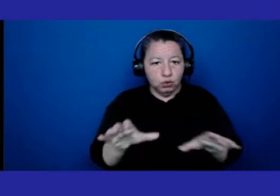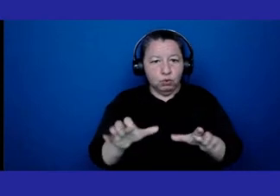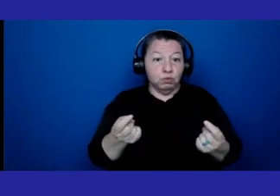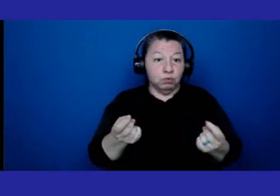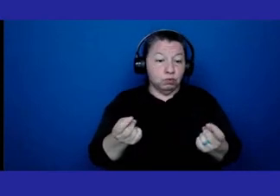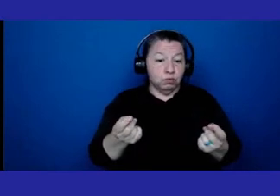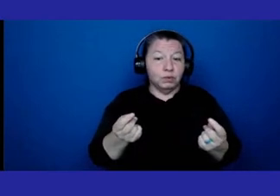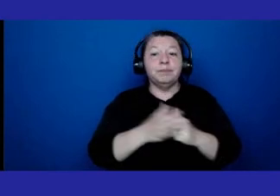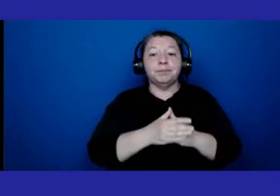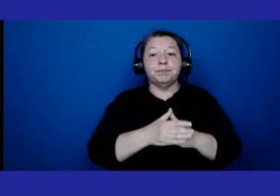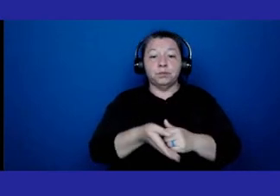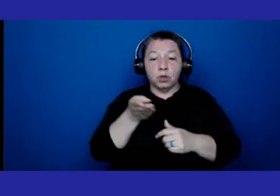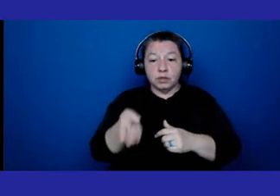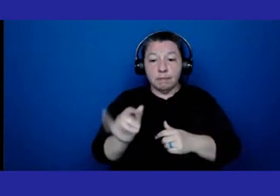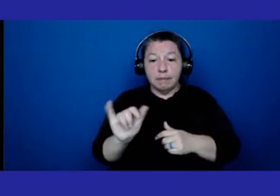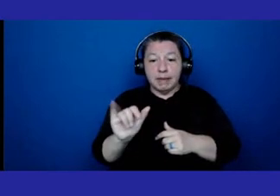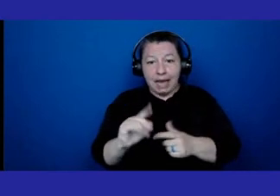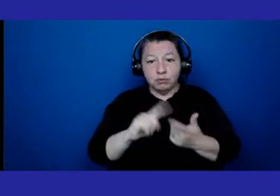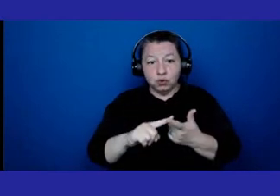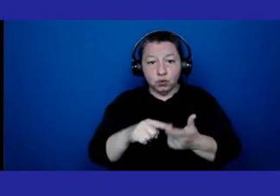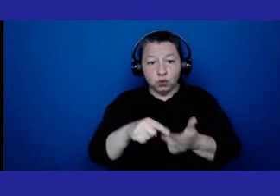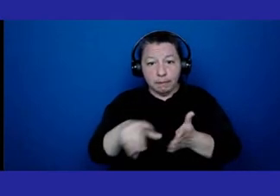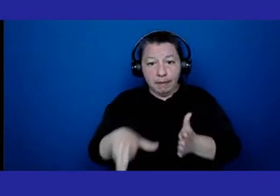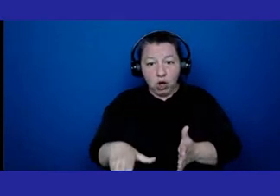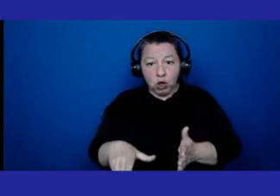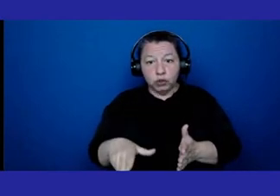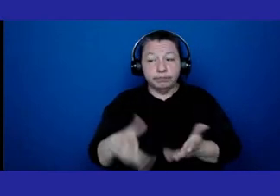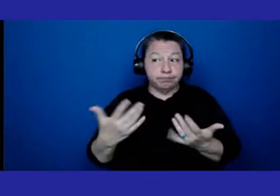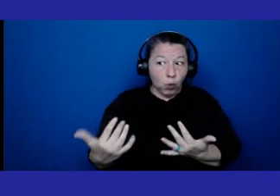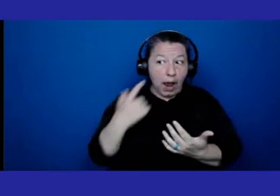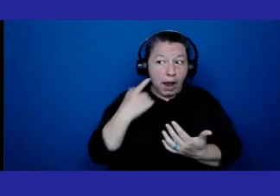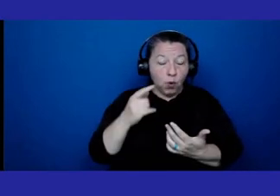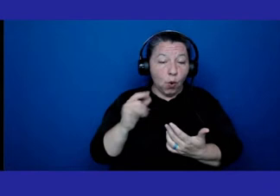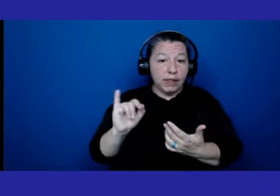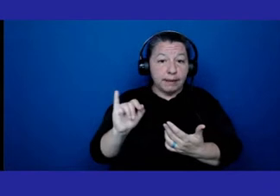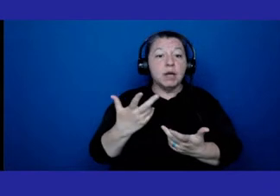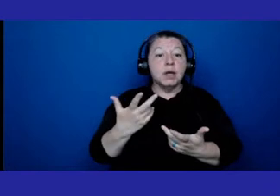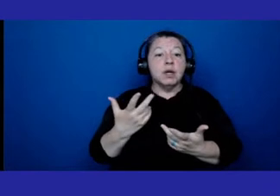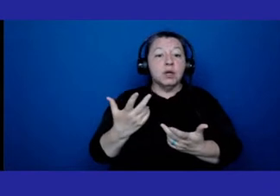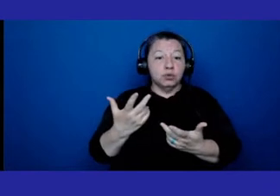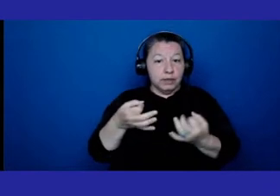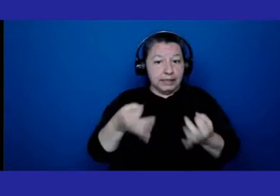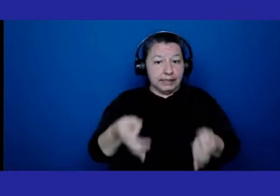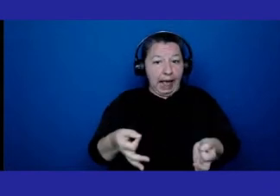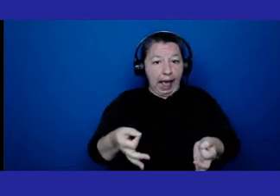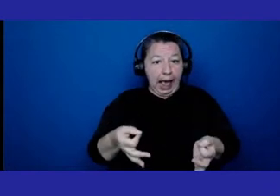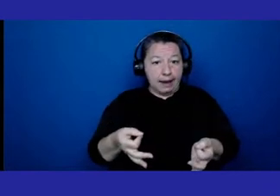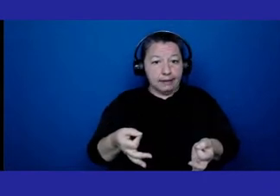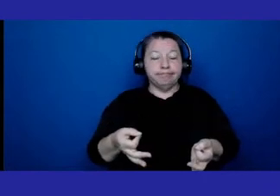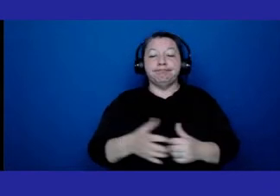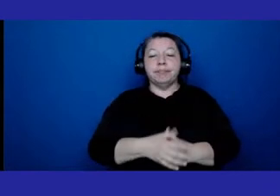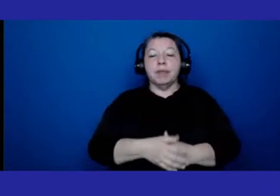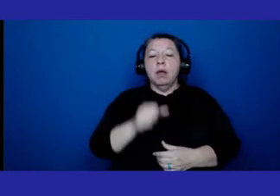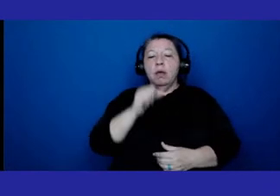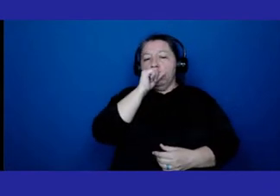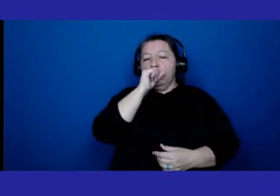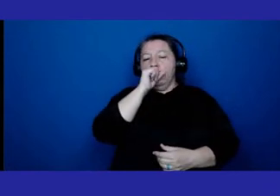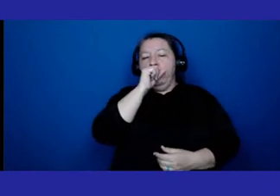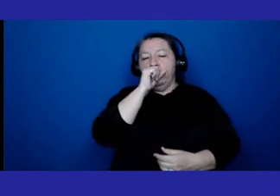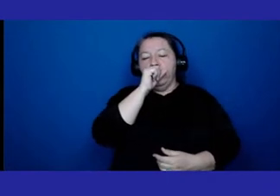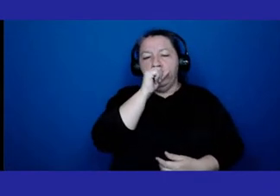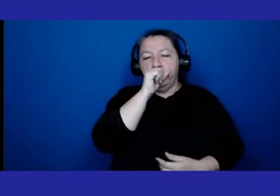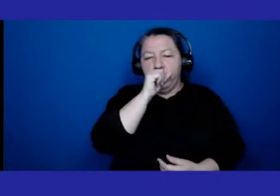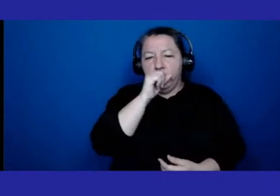that we submit claims to the payer and we have to wait for the payer to adjudicate these cases. We have